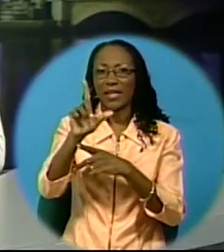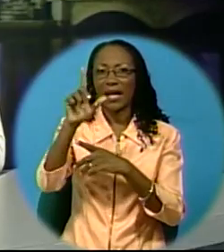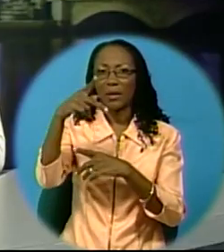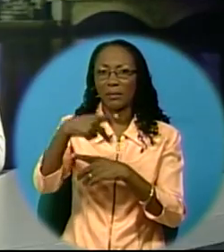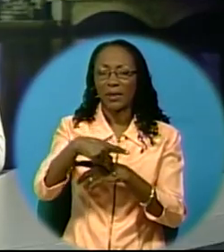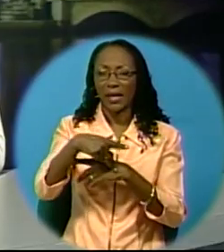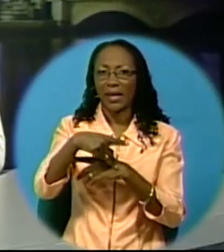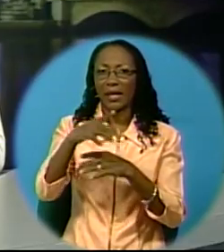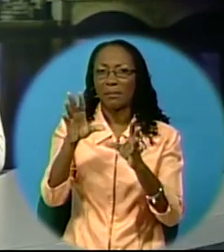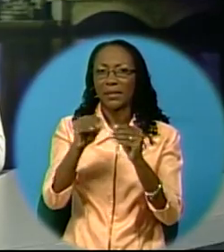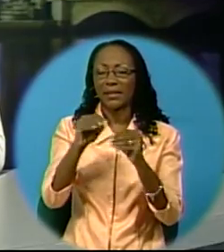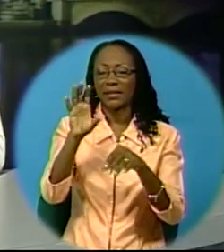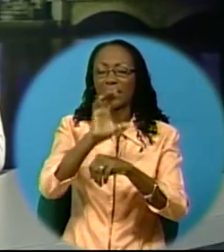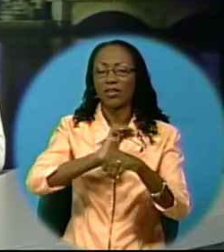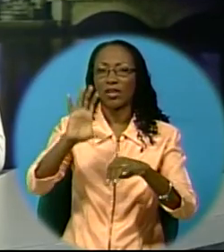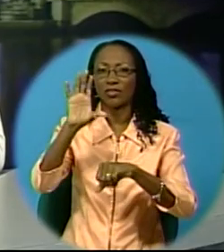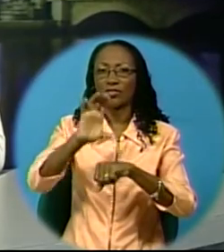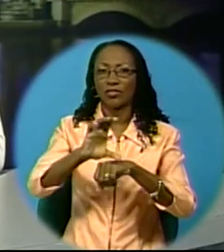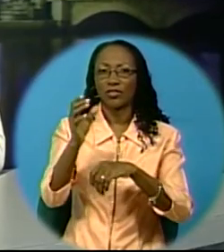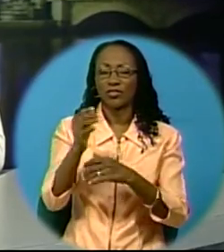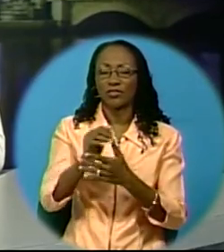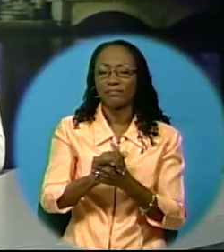St. Christopher Primary School last night.